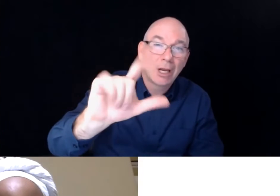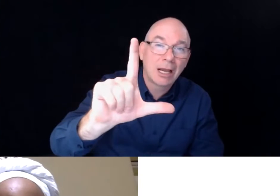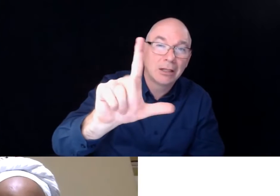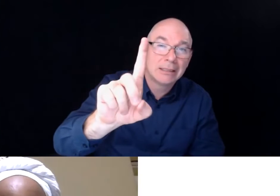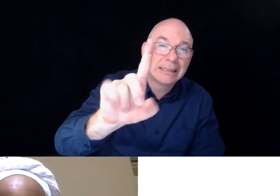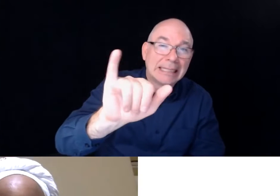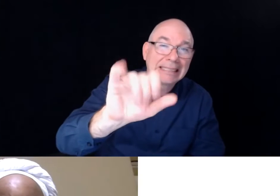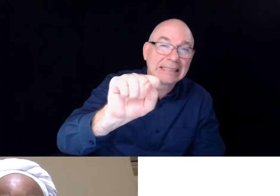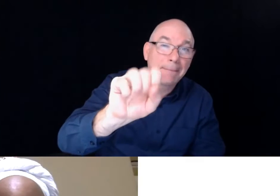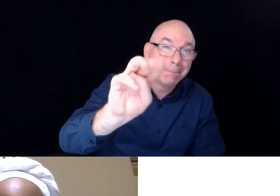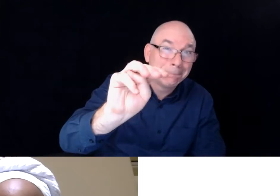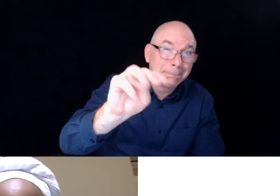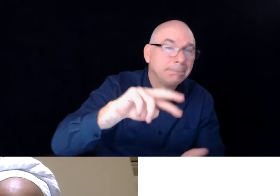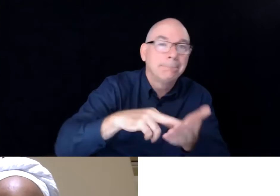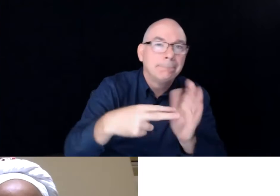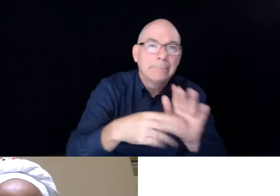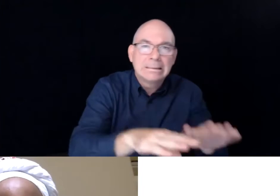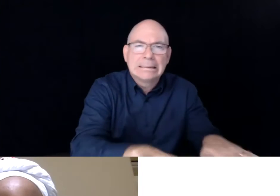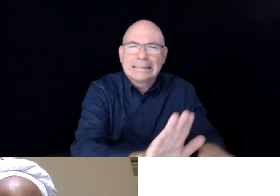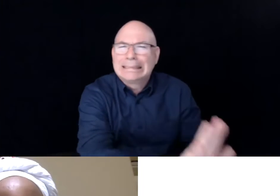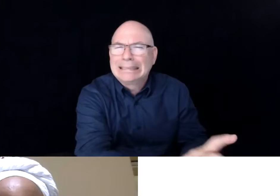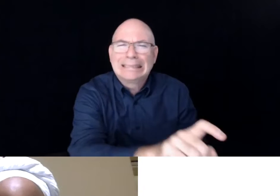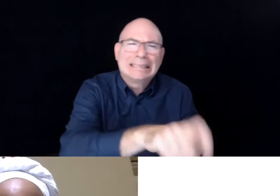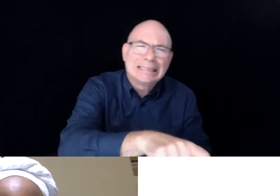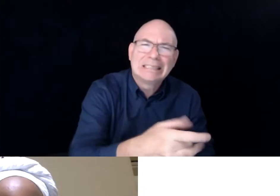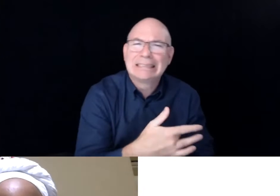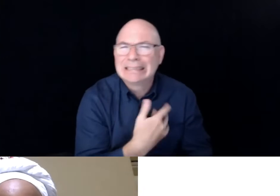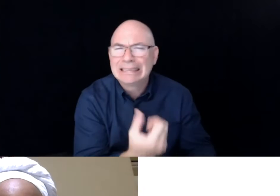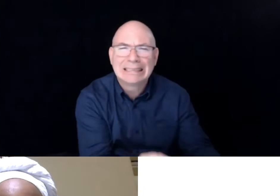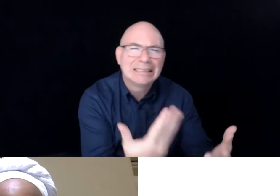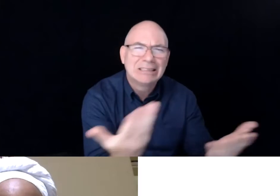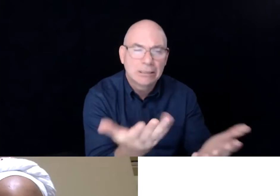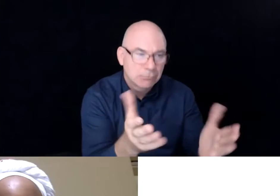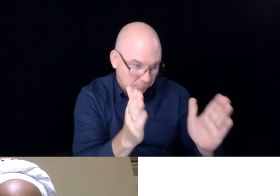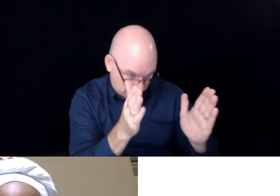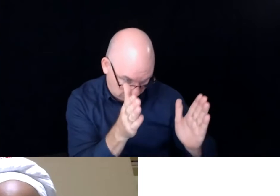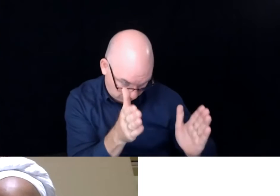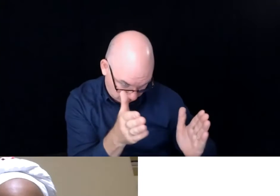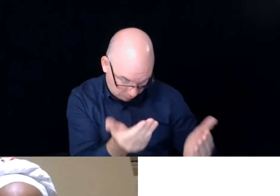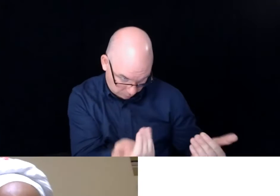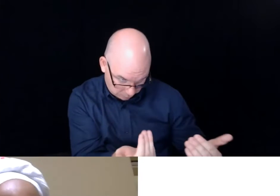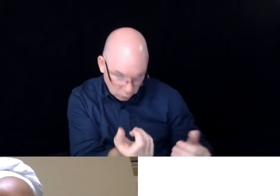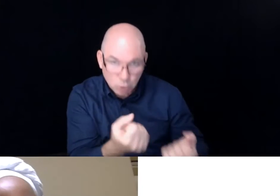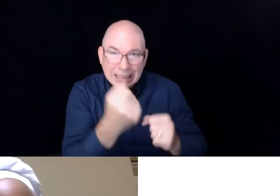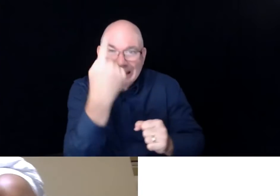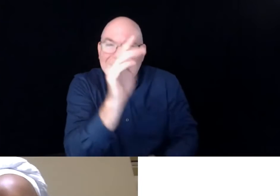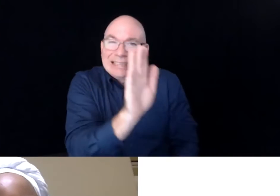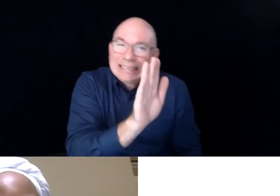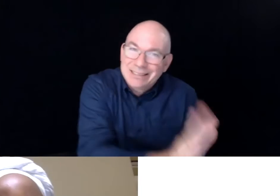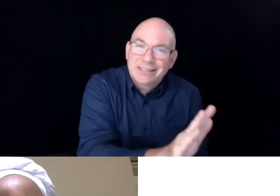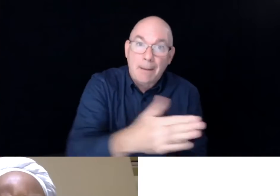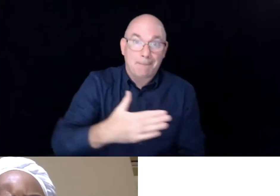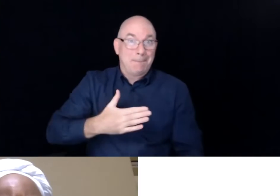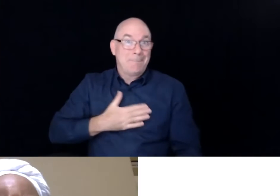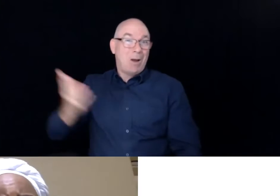of children, okay? Listening to them, trying to understand that their generation of children is different from your generation